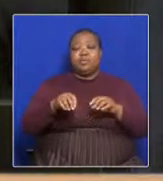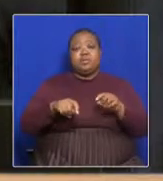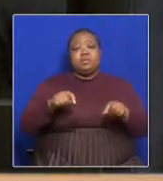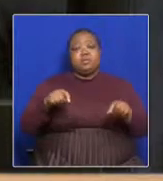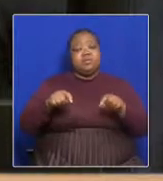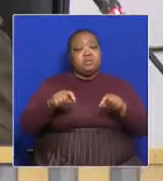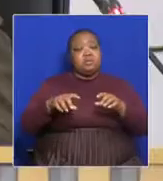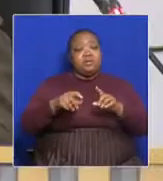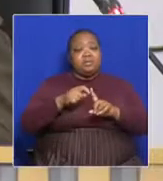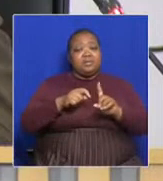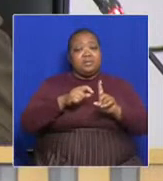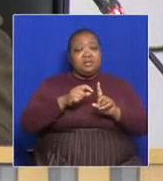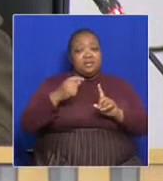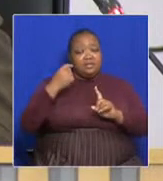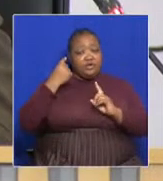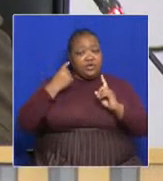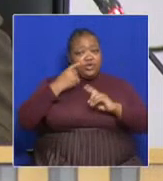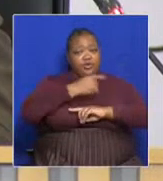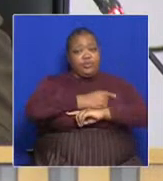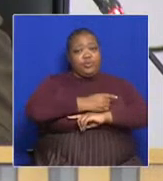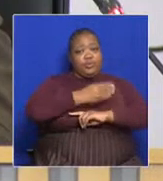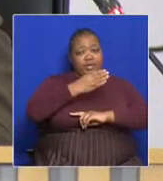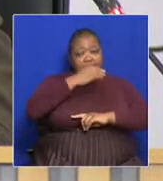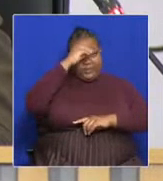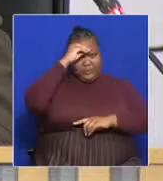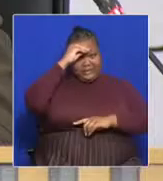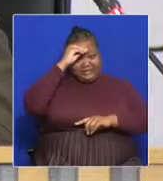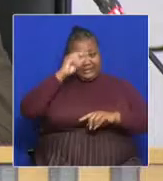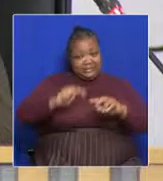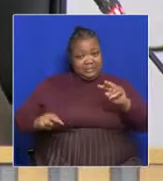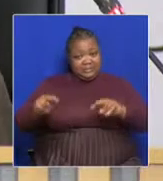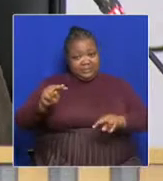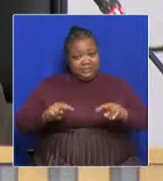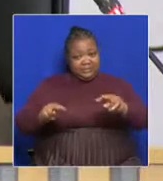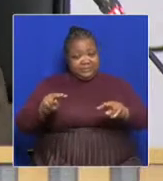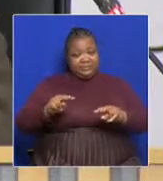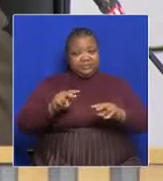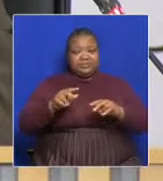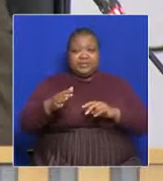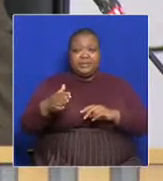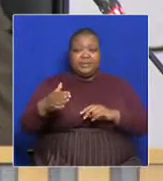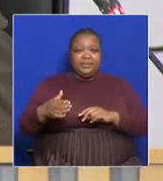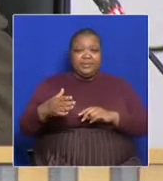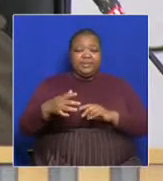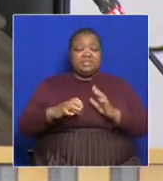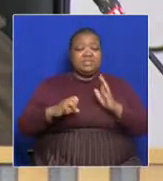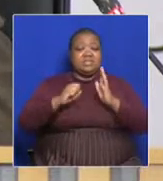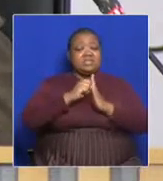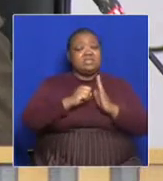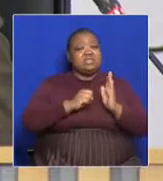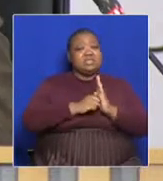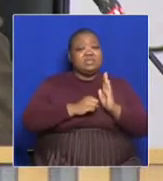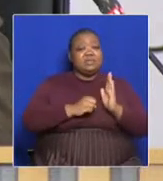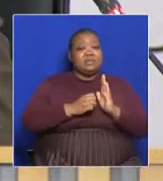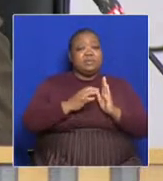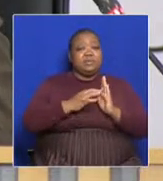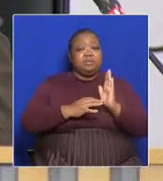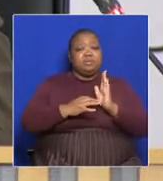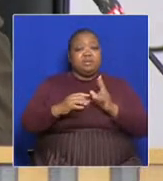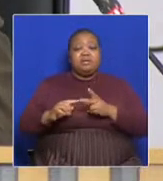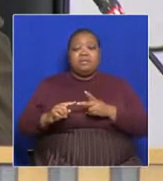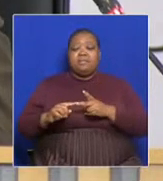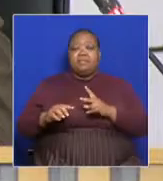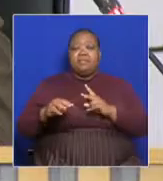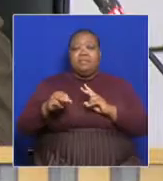we've cleared. There was no customs there. So that's on your statement. That's on Bangas's diary. There's no